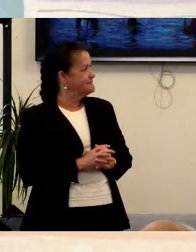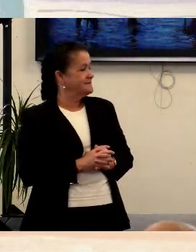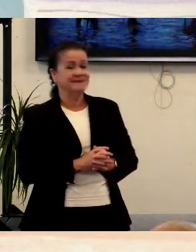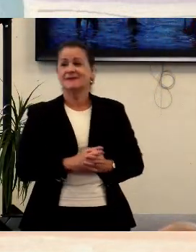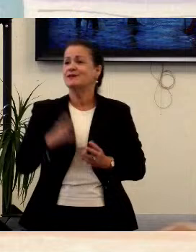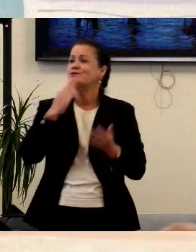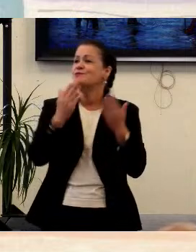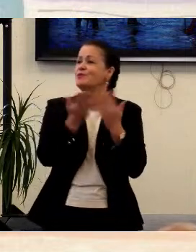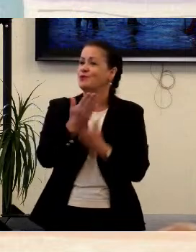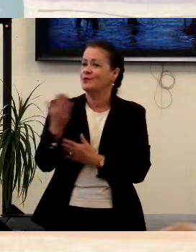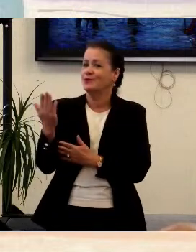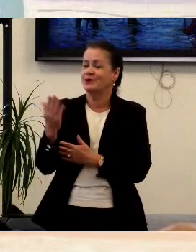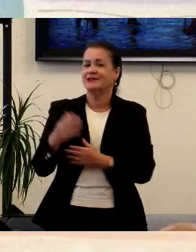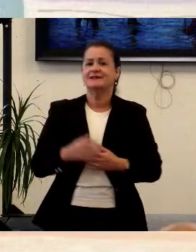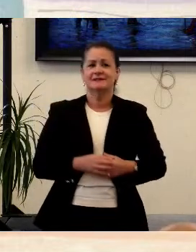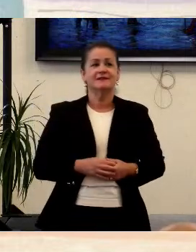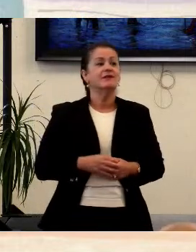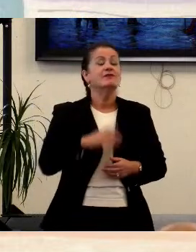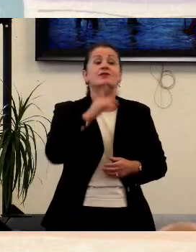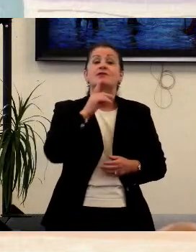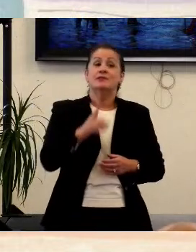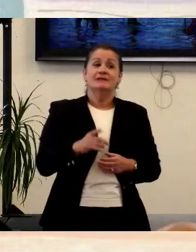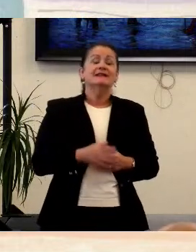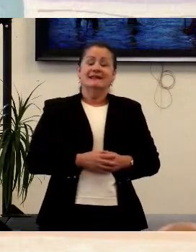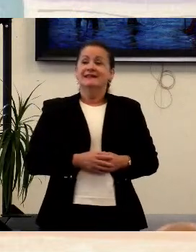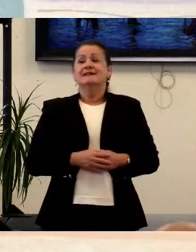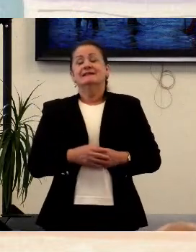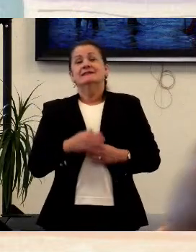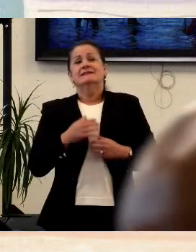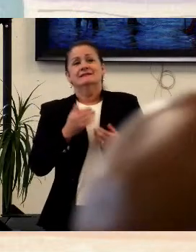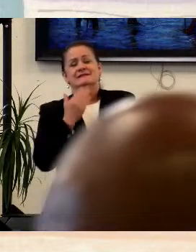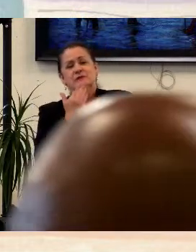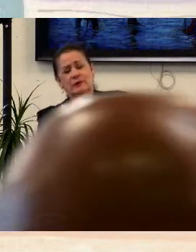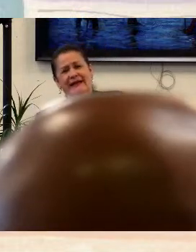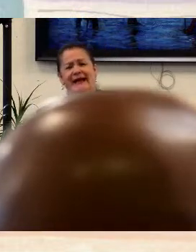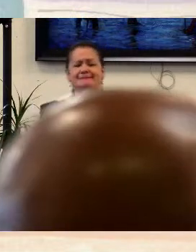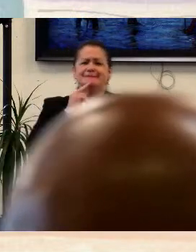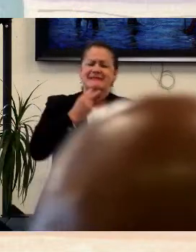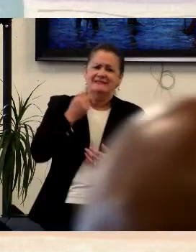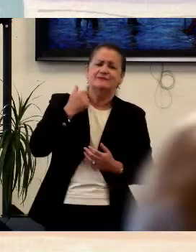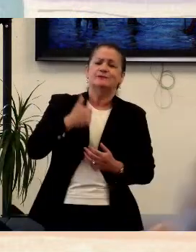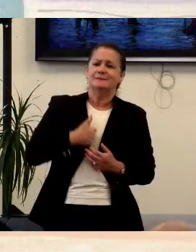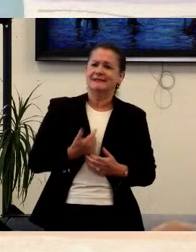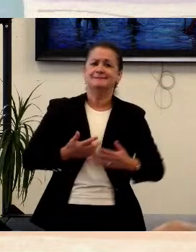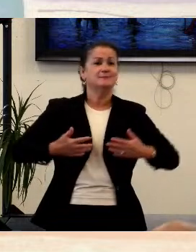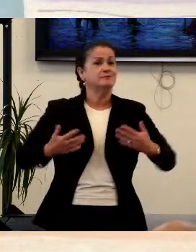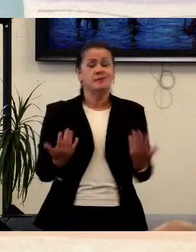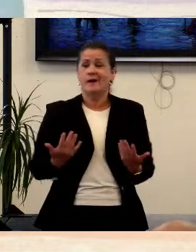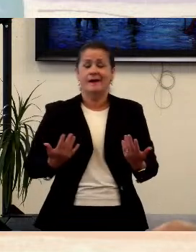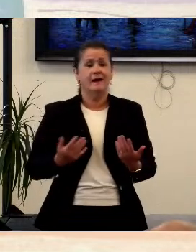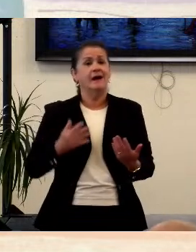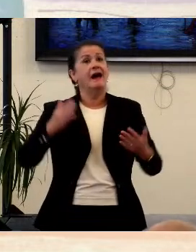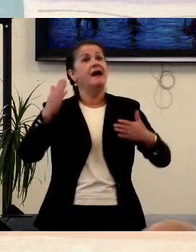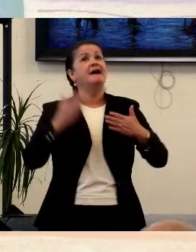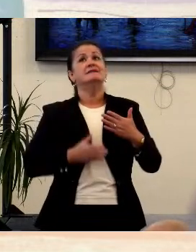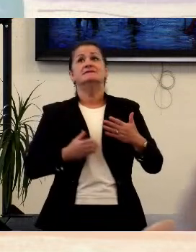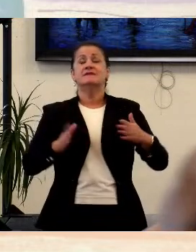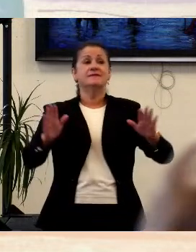Good morning. This is really bittersweet for me. At the end of a